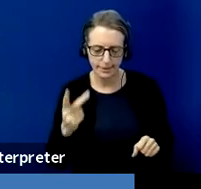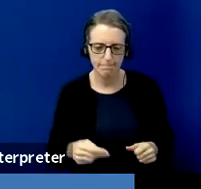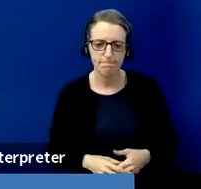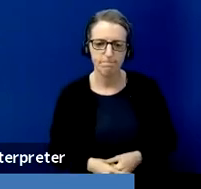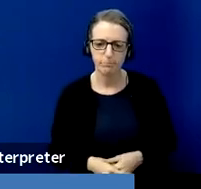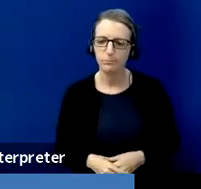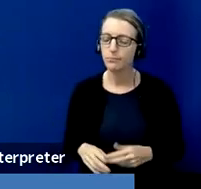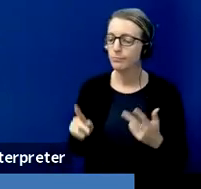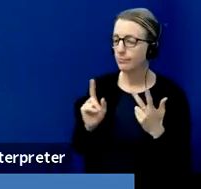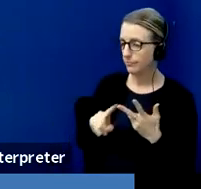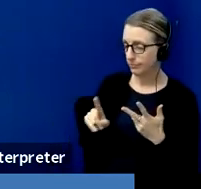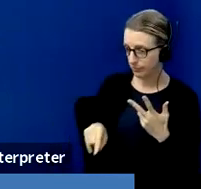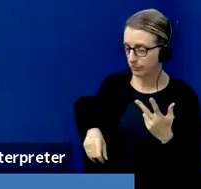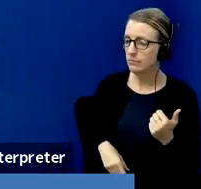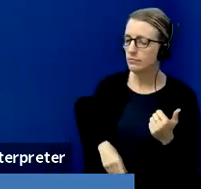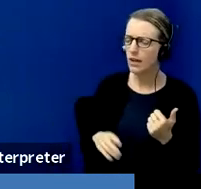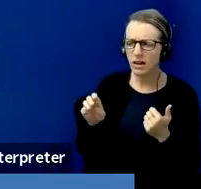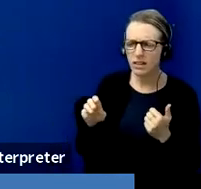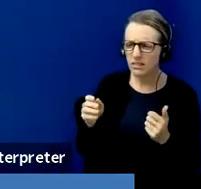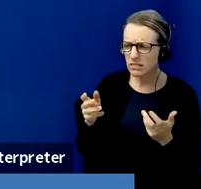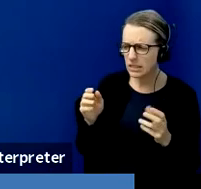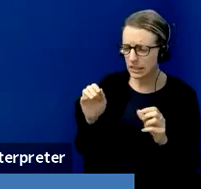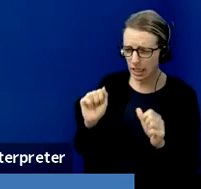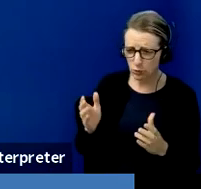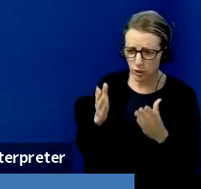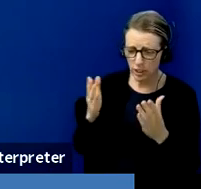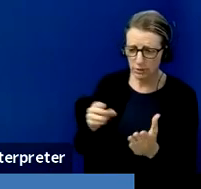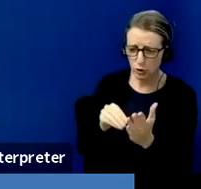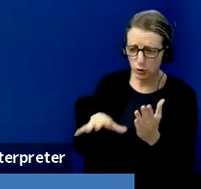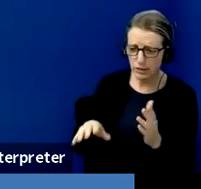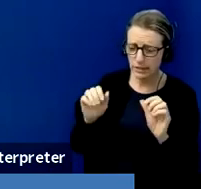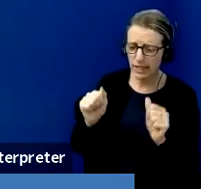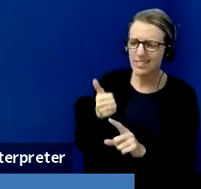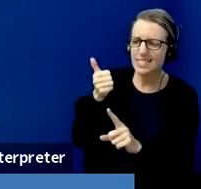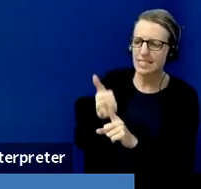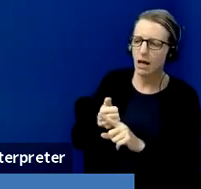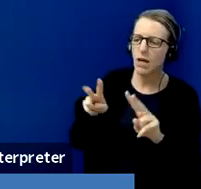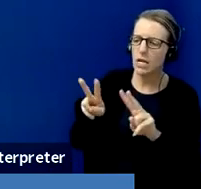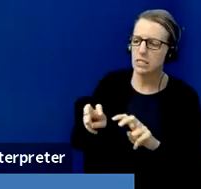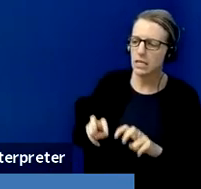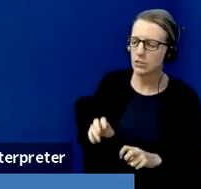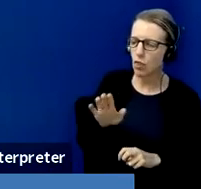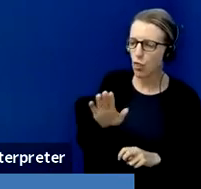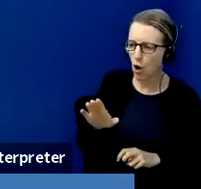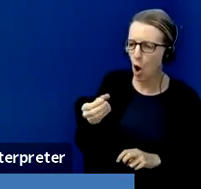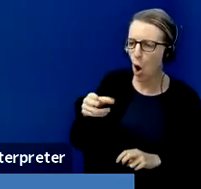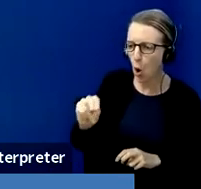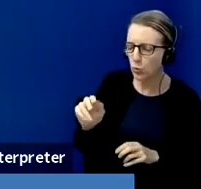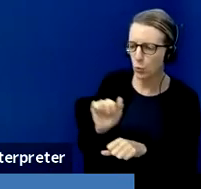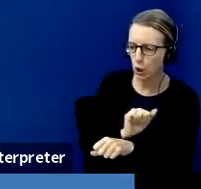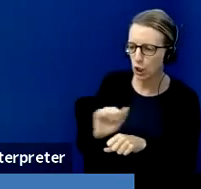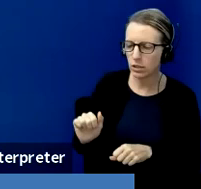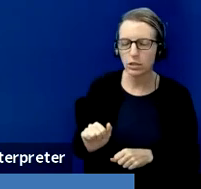And another one that came up, is there a way that you might recommend students could self-assess their own work? Self-assess their